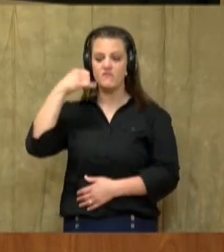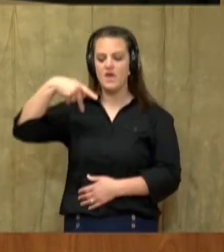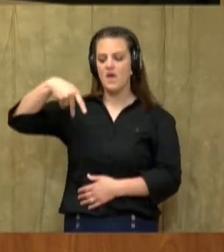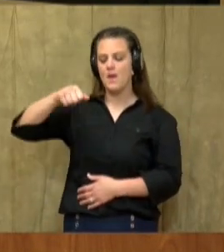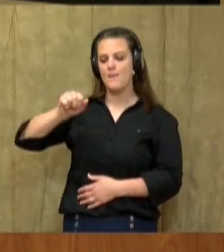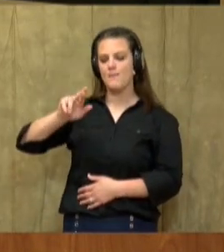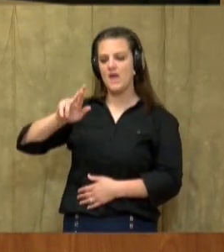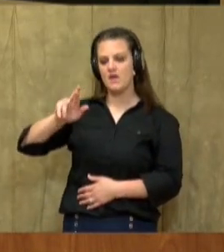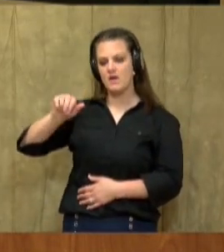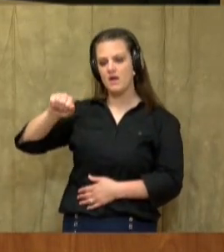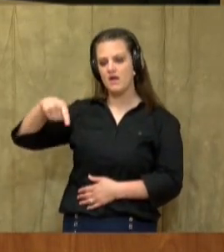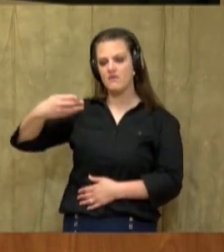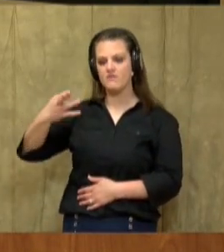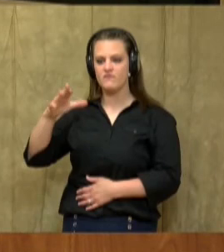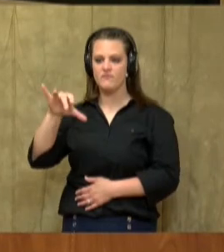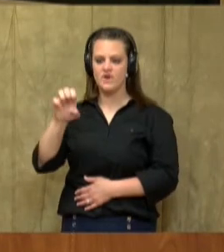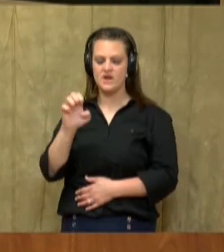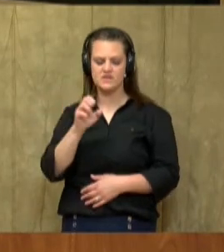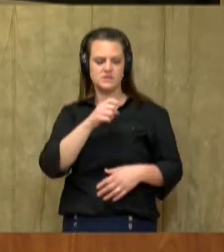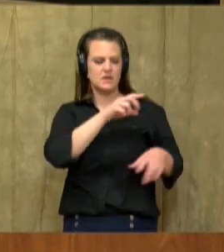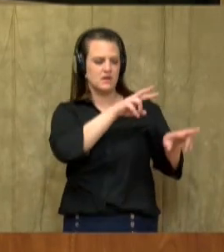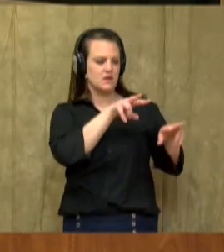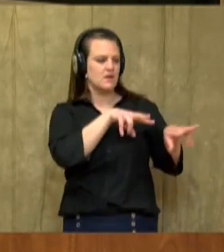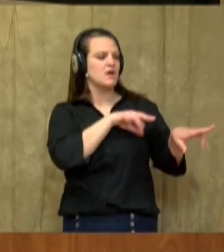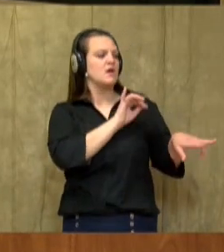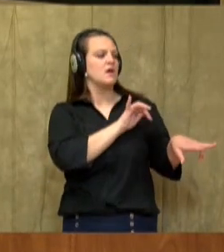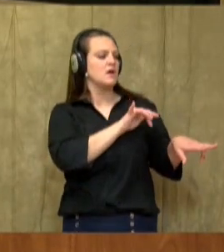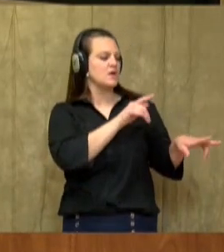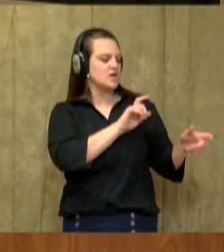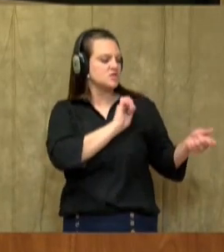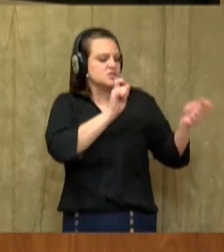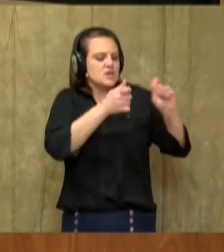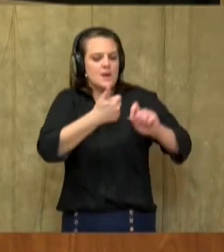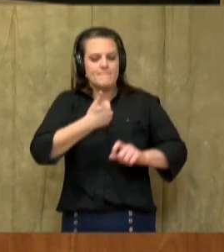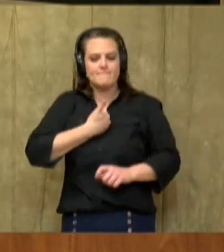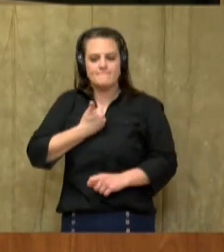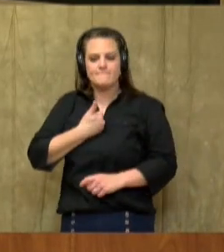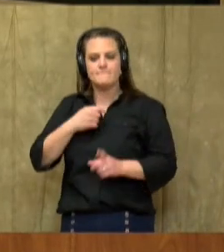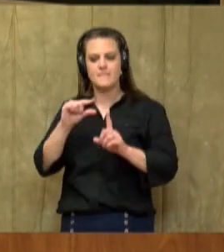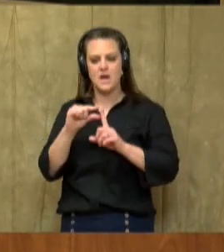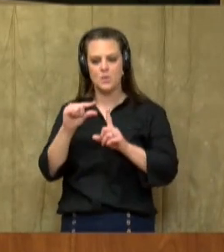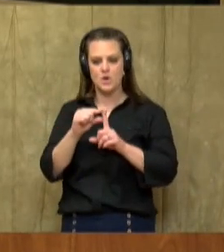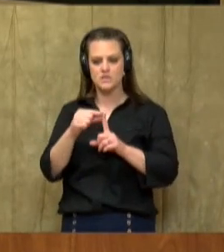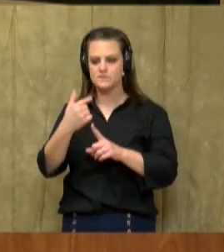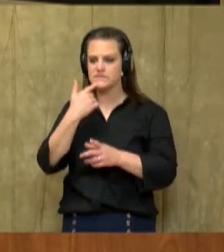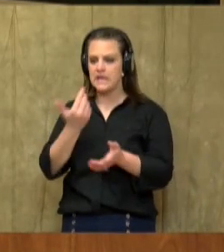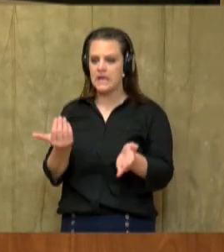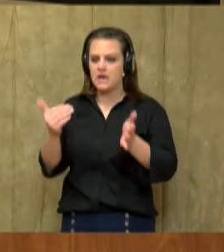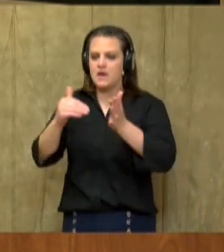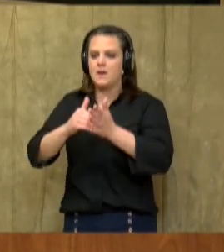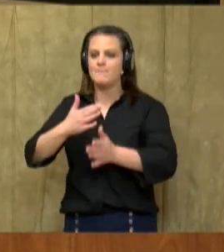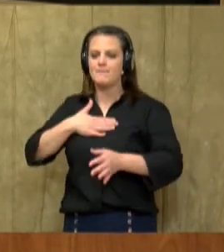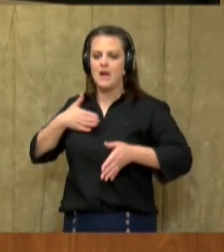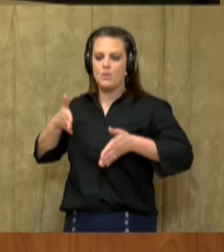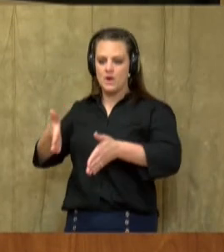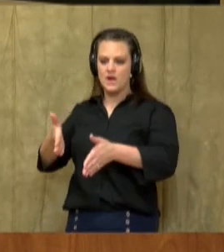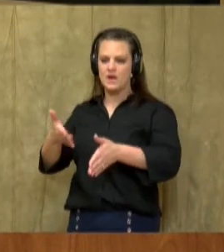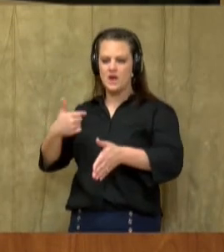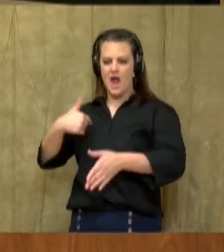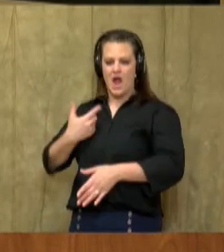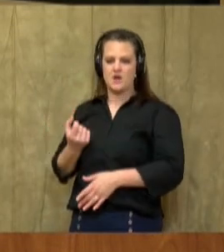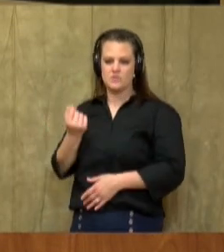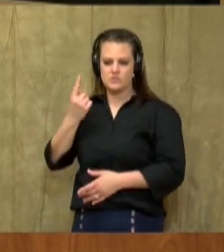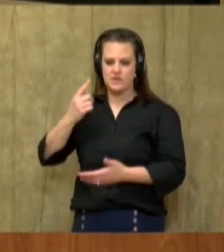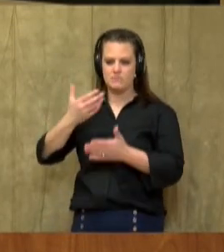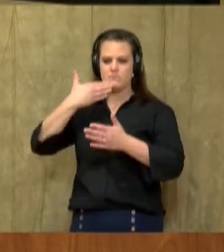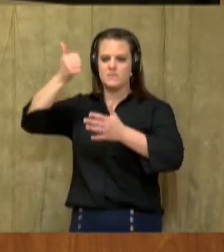paraphrase it, I'm going to put it in my words. I'm going to own those words. I'm going to restate it in a way that I understand it,